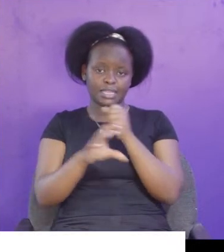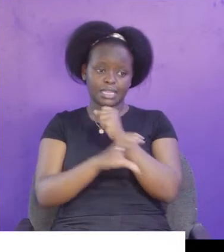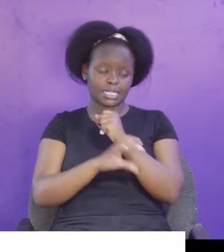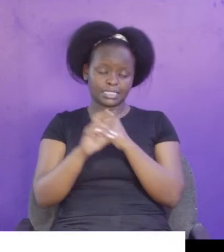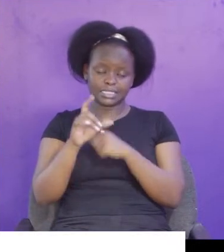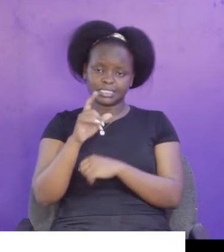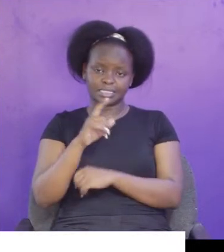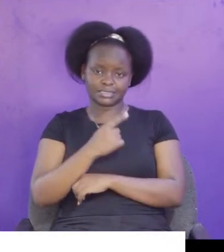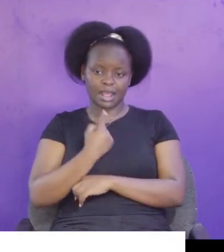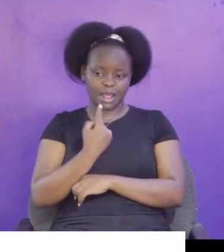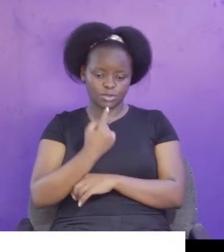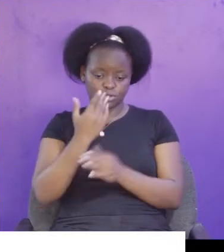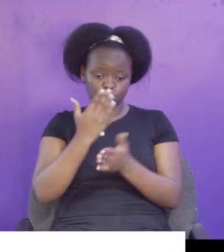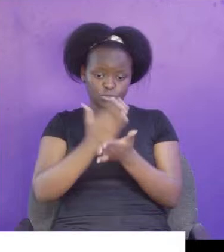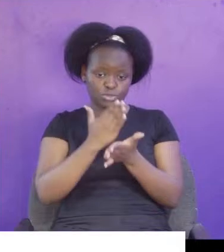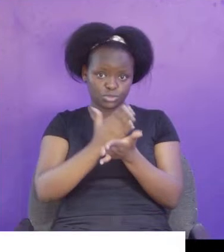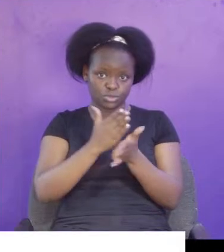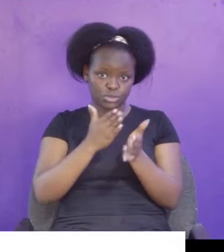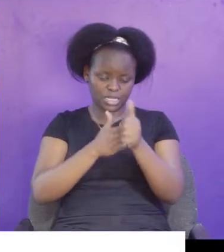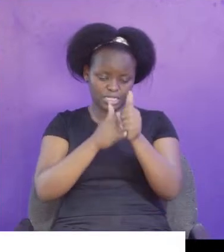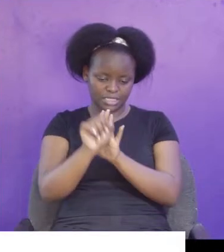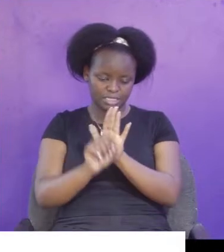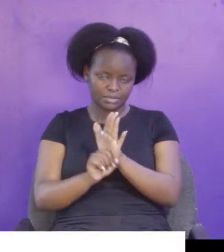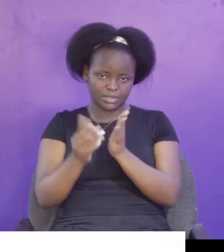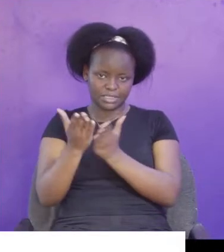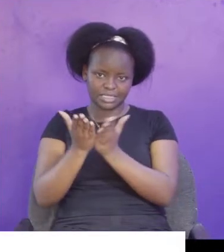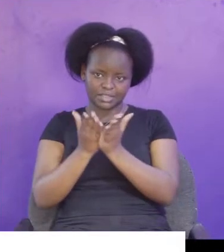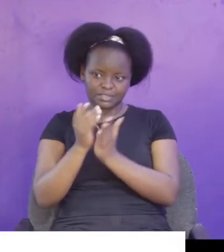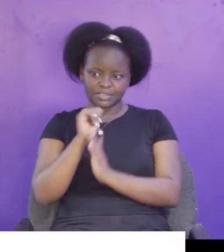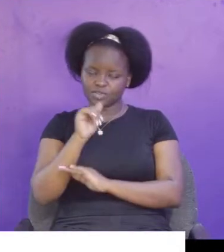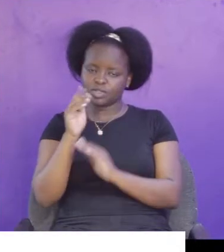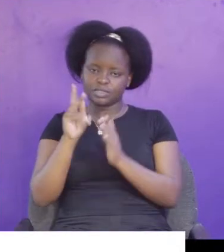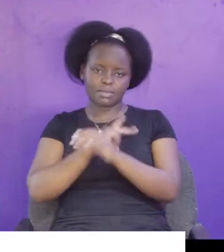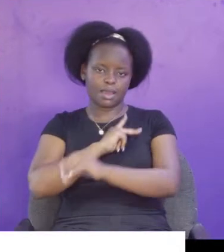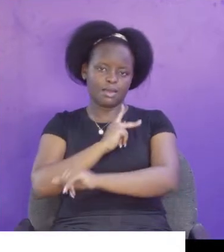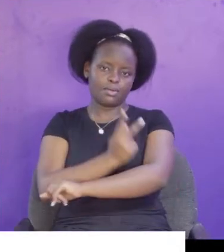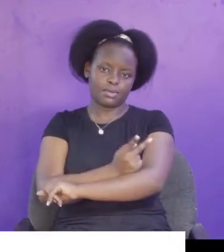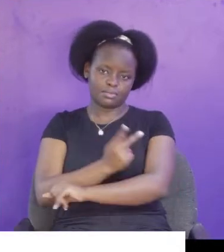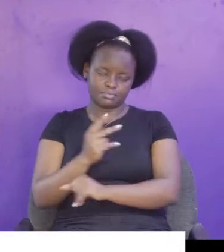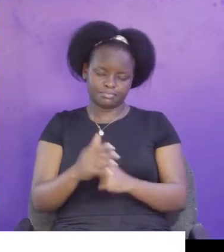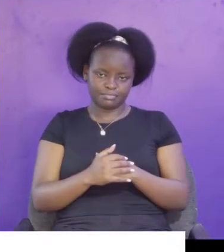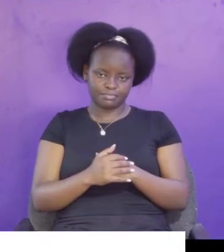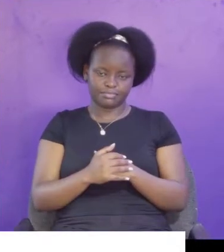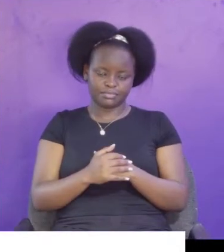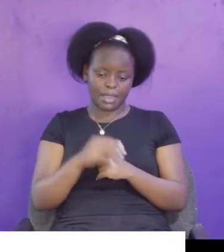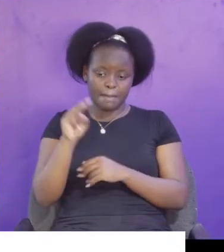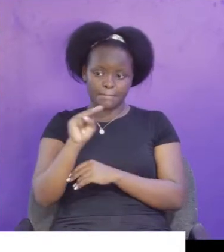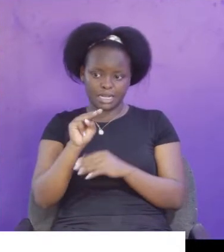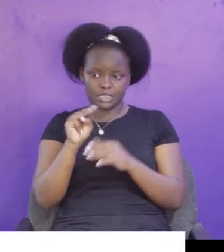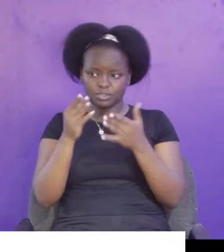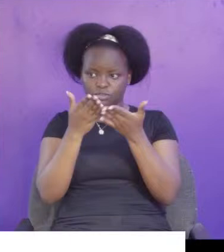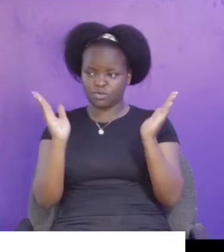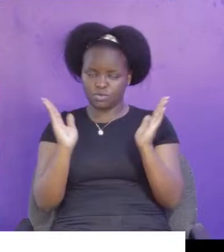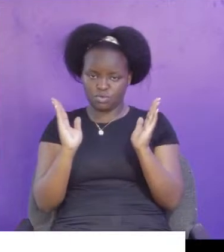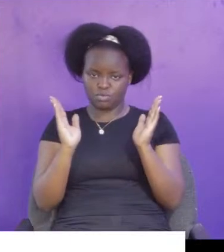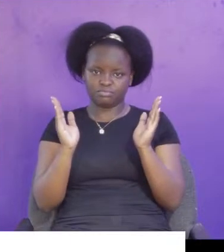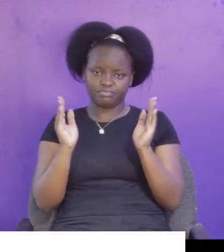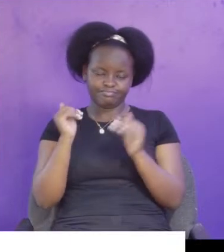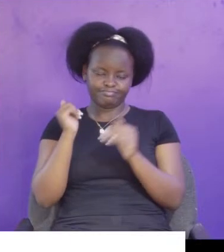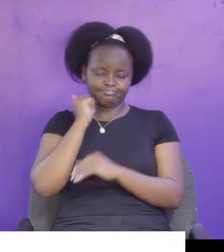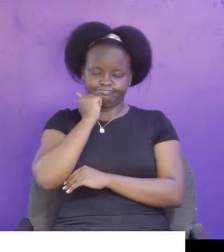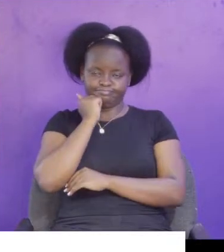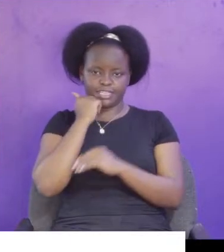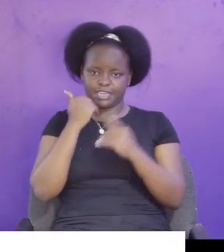leadership is service and not power. Millions of you are in despair, but take